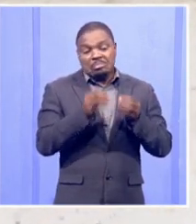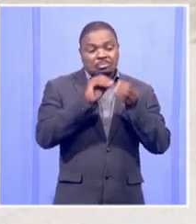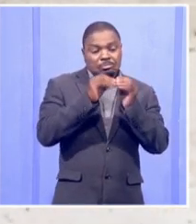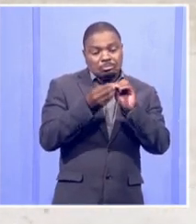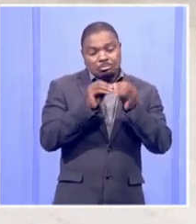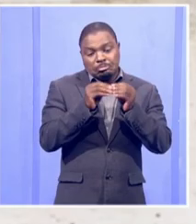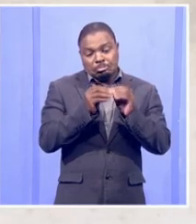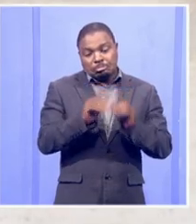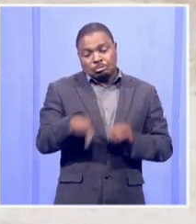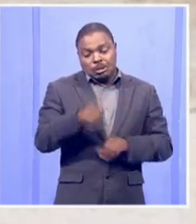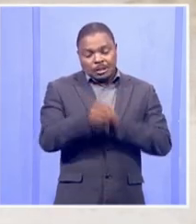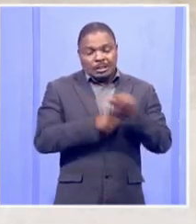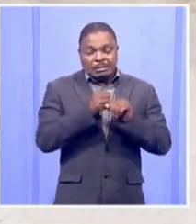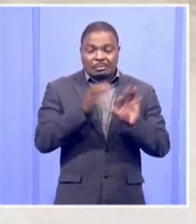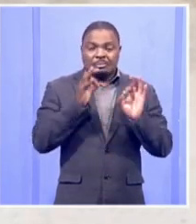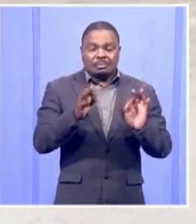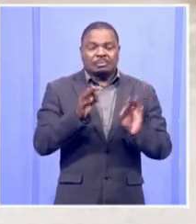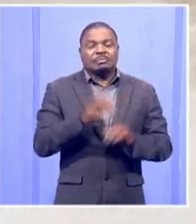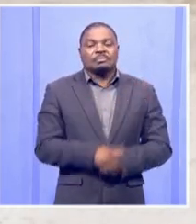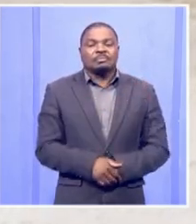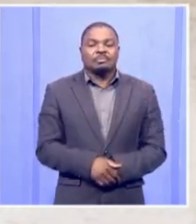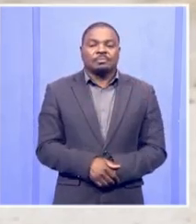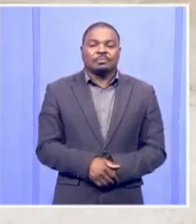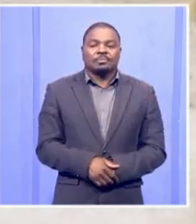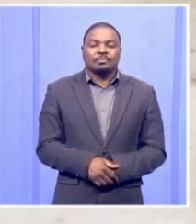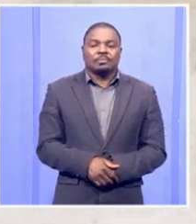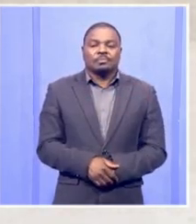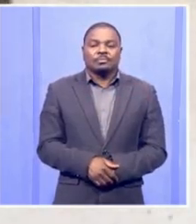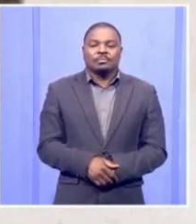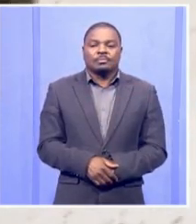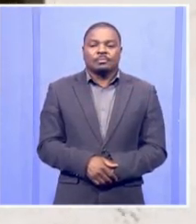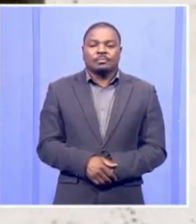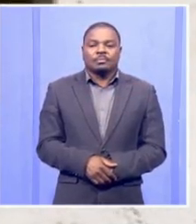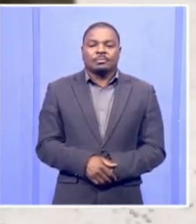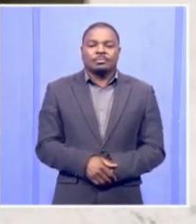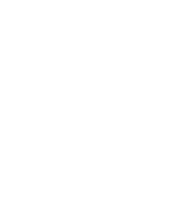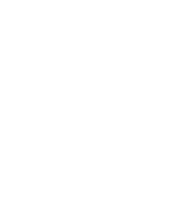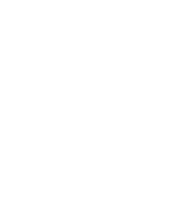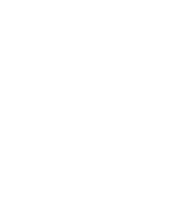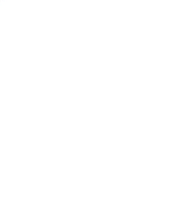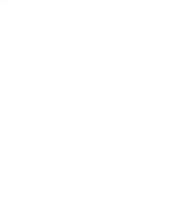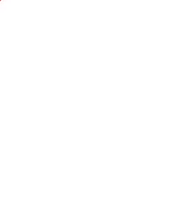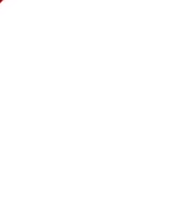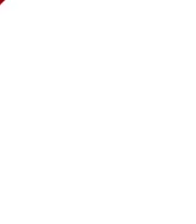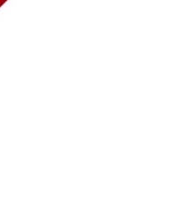in earnest this year. Nomzwanele Mngoma, SABC News, Nkanduli.